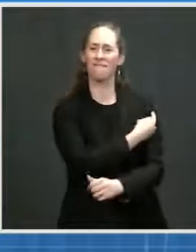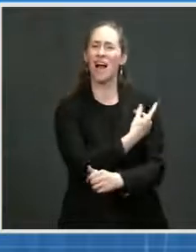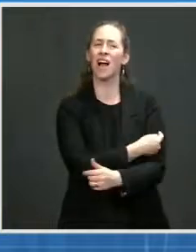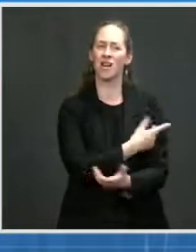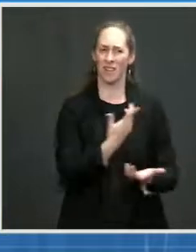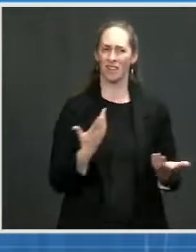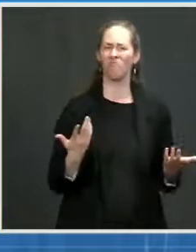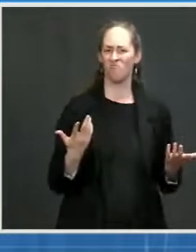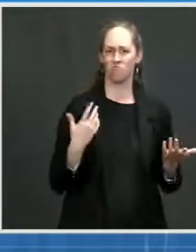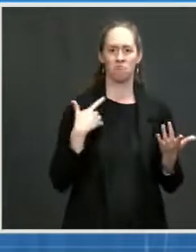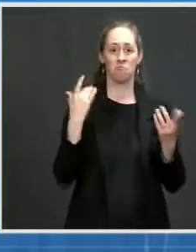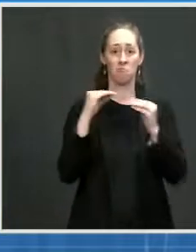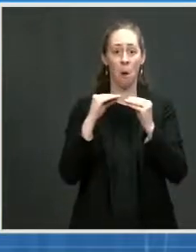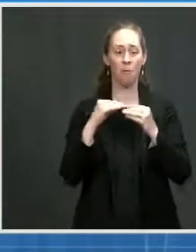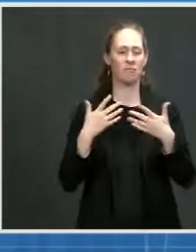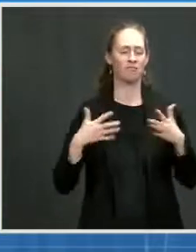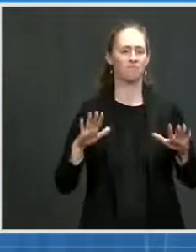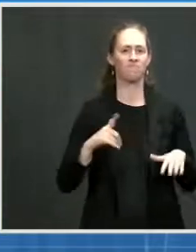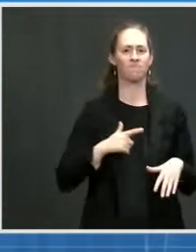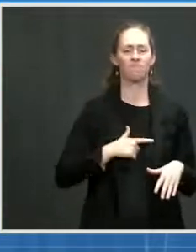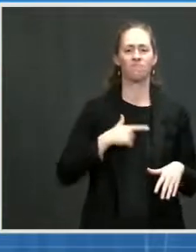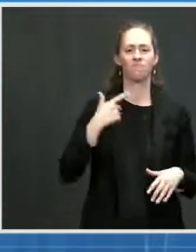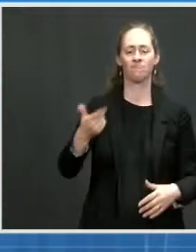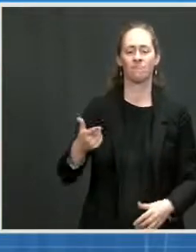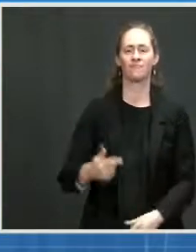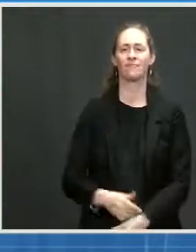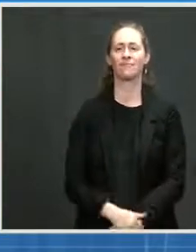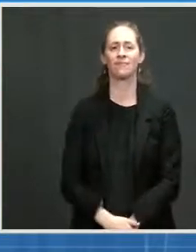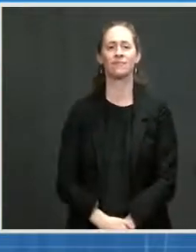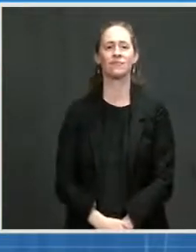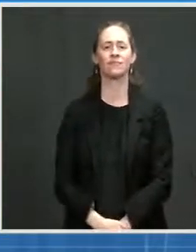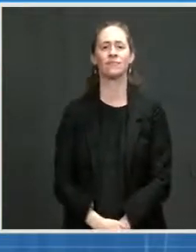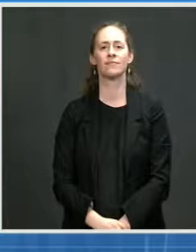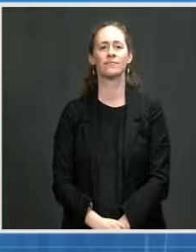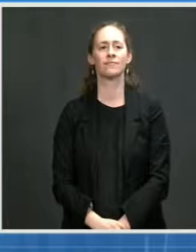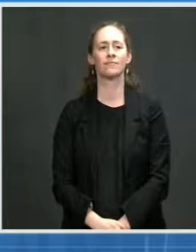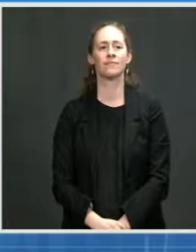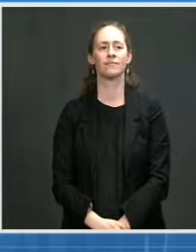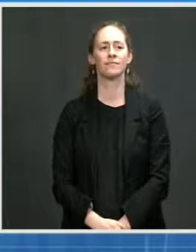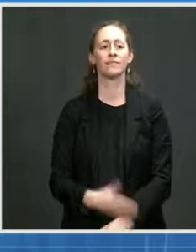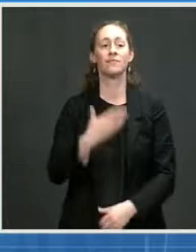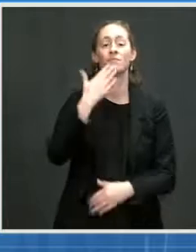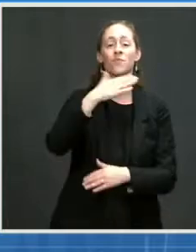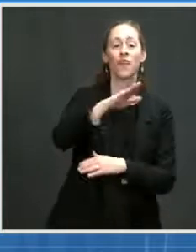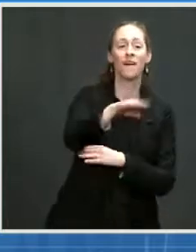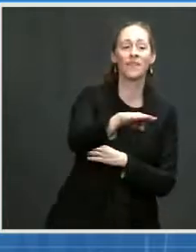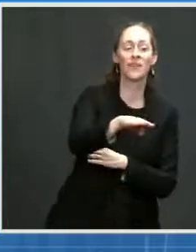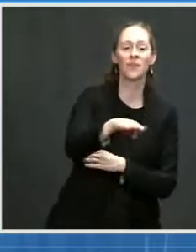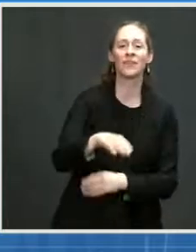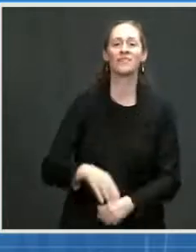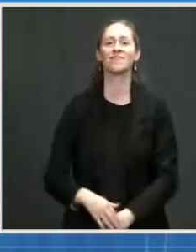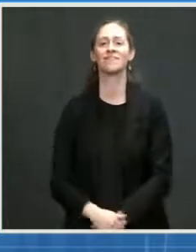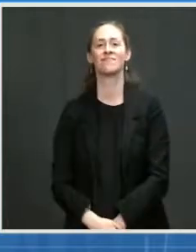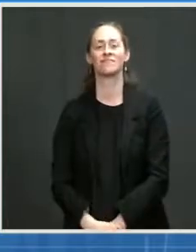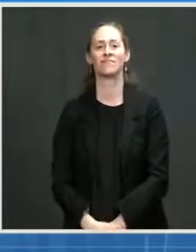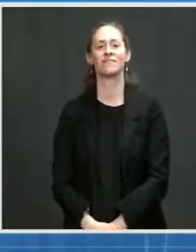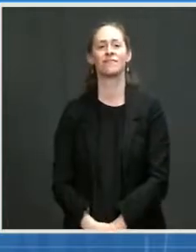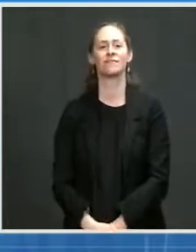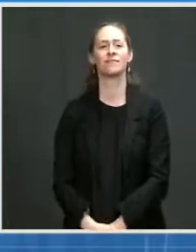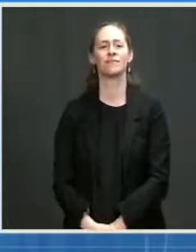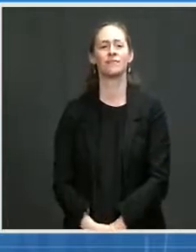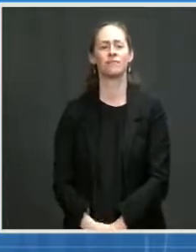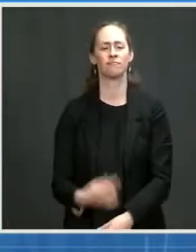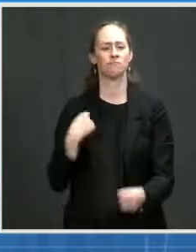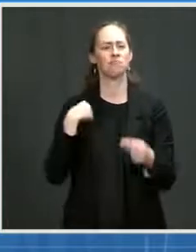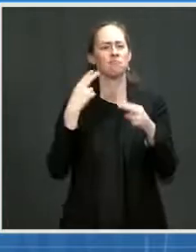to Marcella. Thank you so much, Dr. Fauci. Good afternoon, everyone. Just great to be with you to provide a brief update and